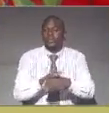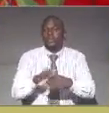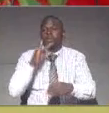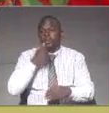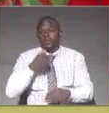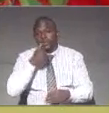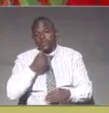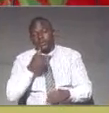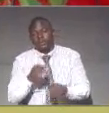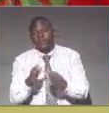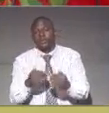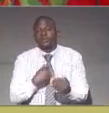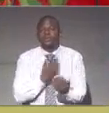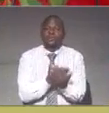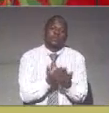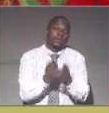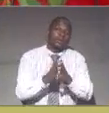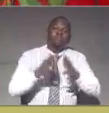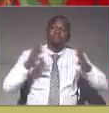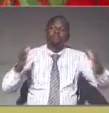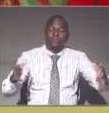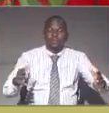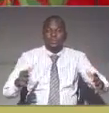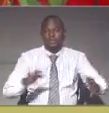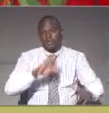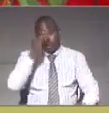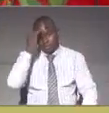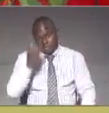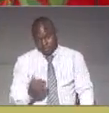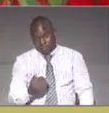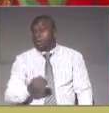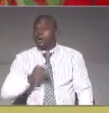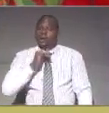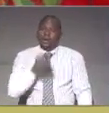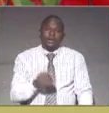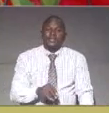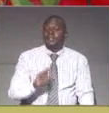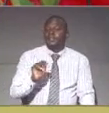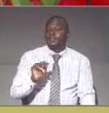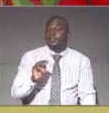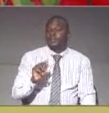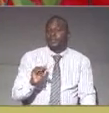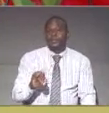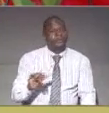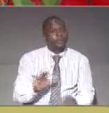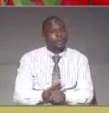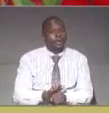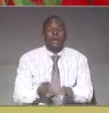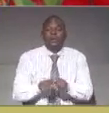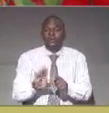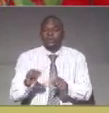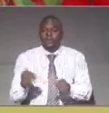a bigger land. That's why, and I don't want it in Nama because it's fulfilling. But they have